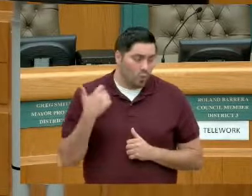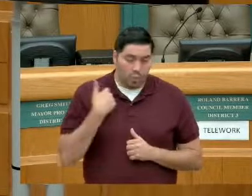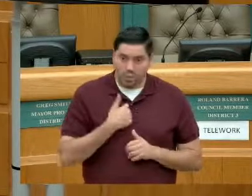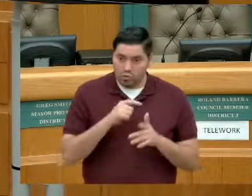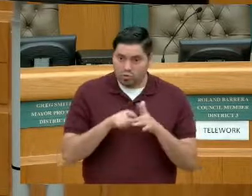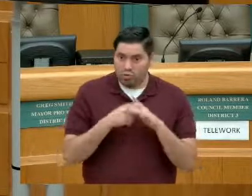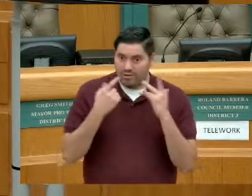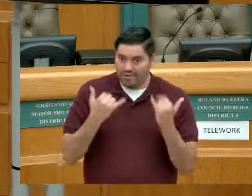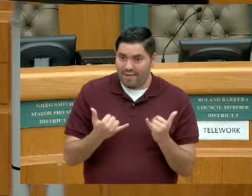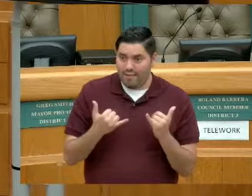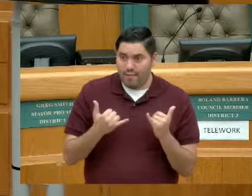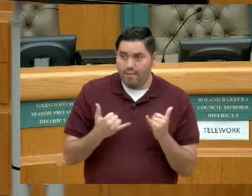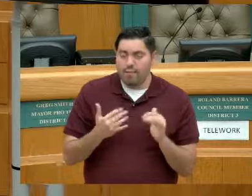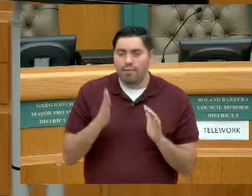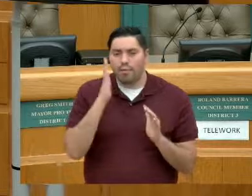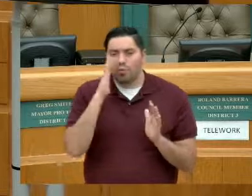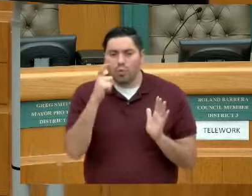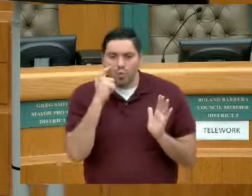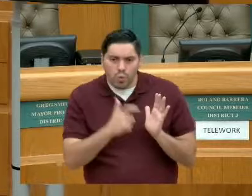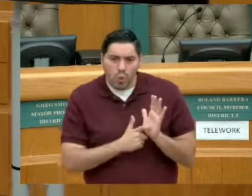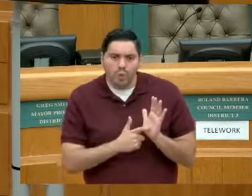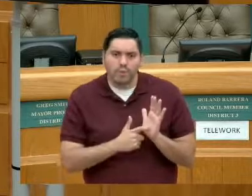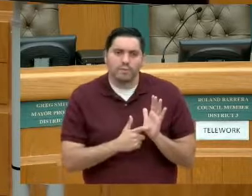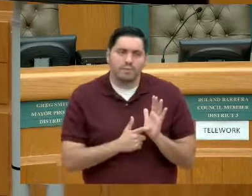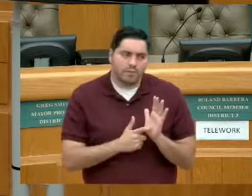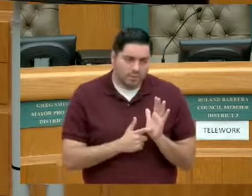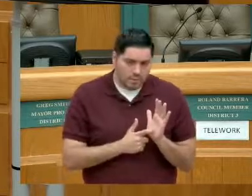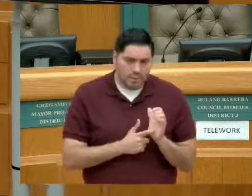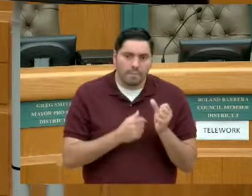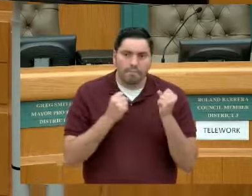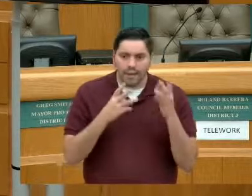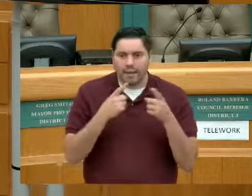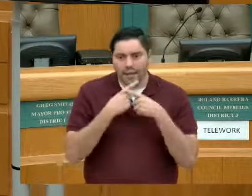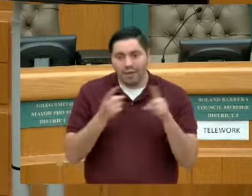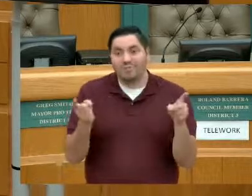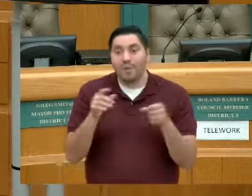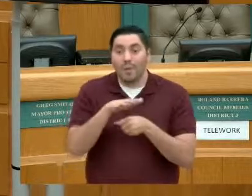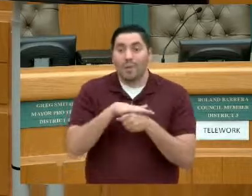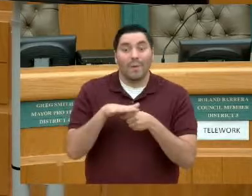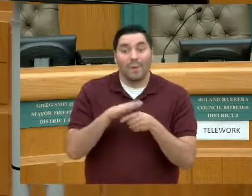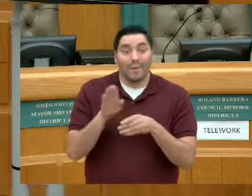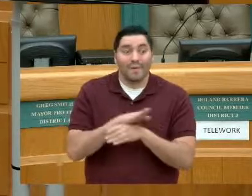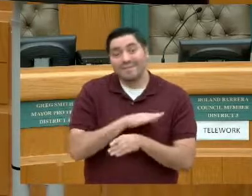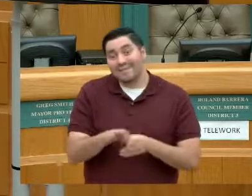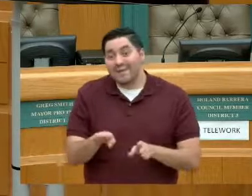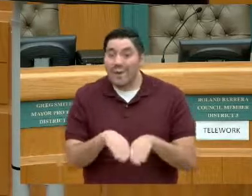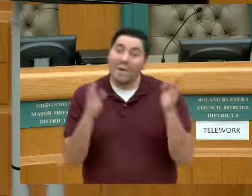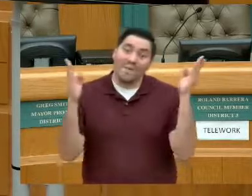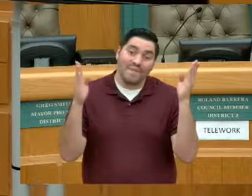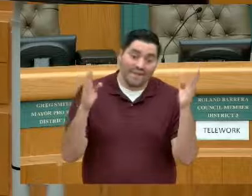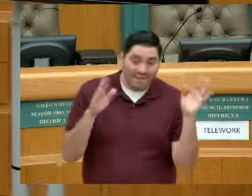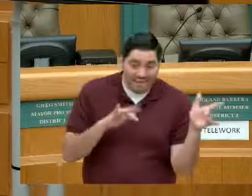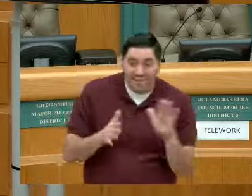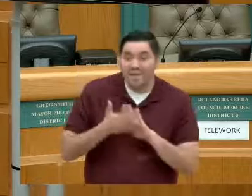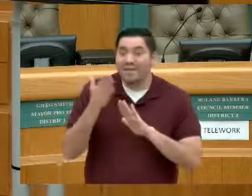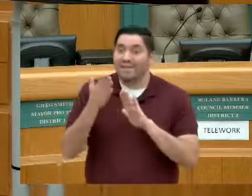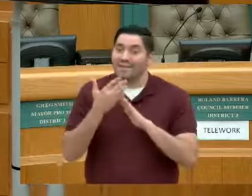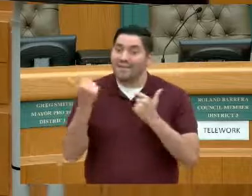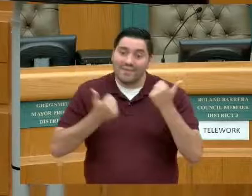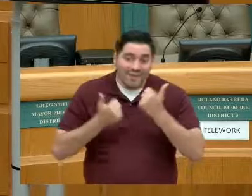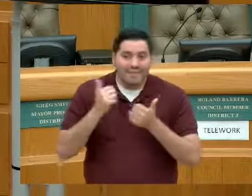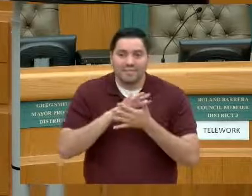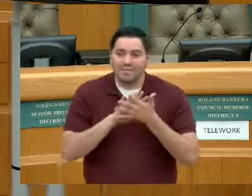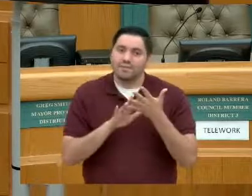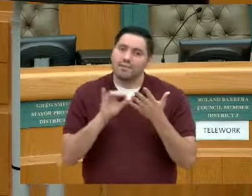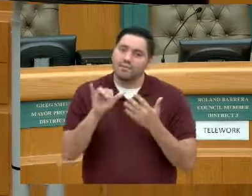and we really do appreciate that. So we're starting now, and you'll be seeing we've been to several of these announcements at local businesses